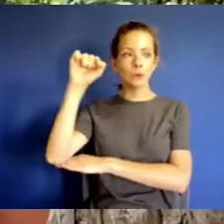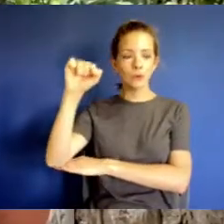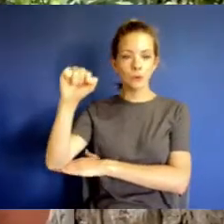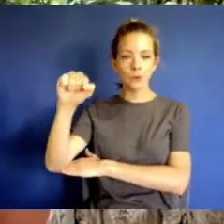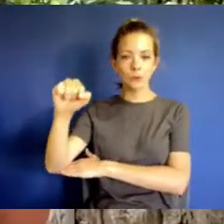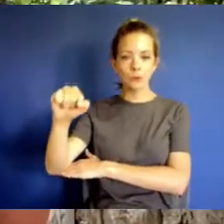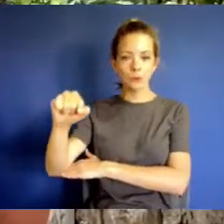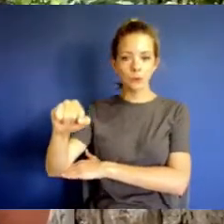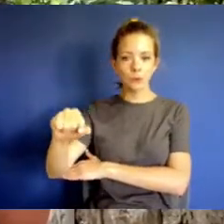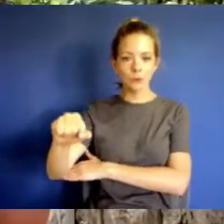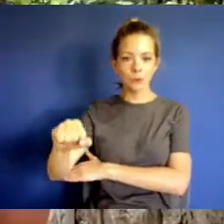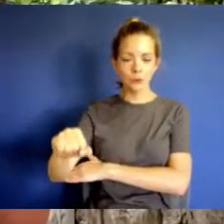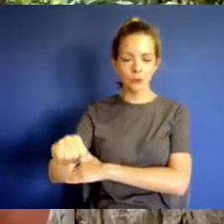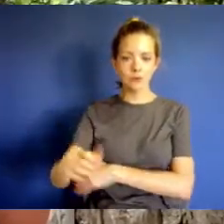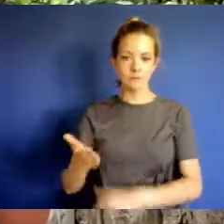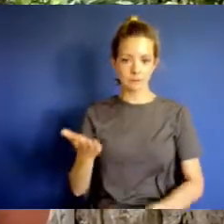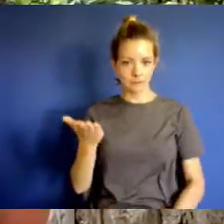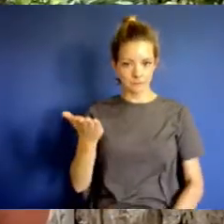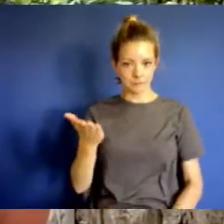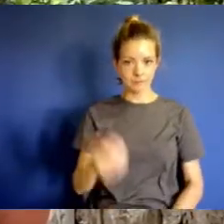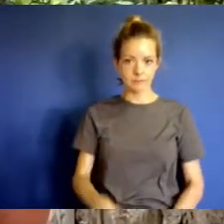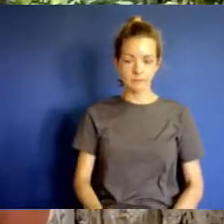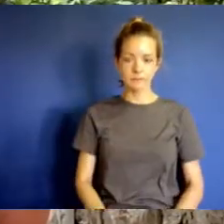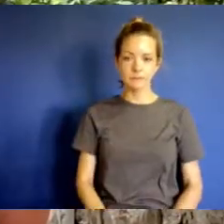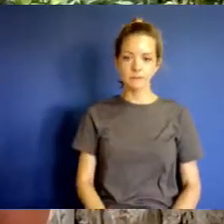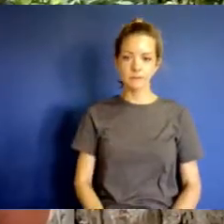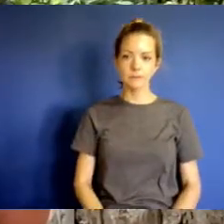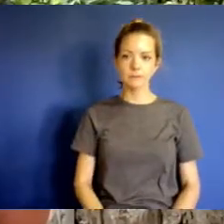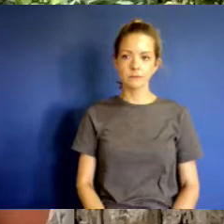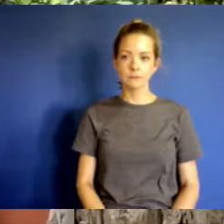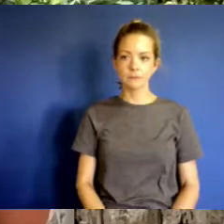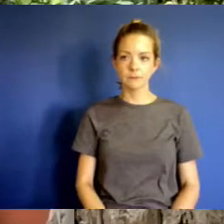and exhale and reach forwards.